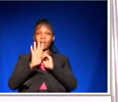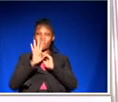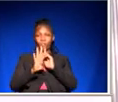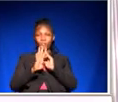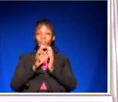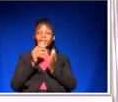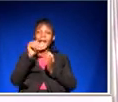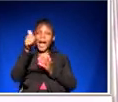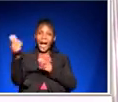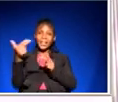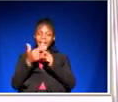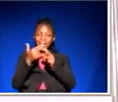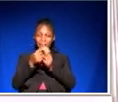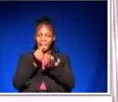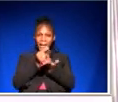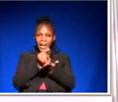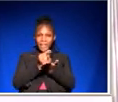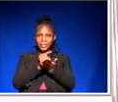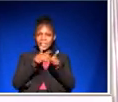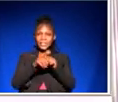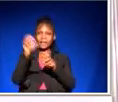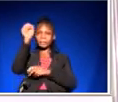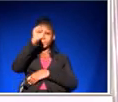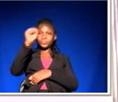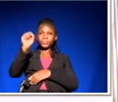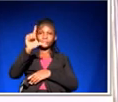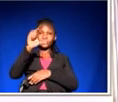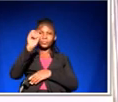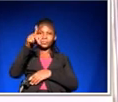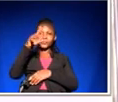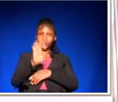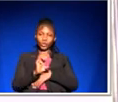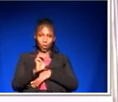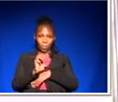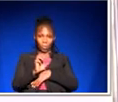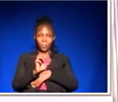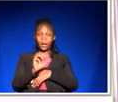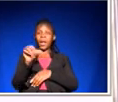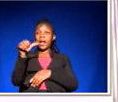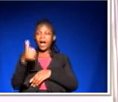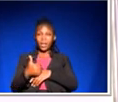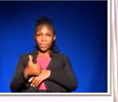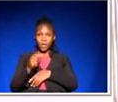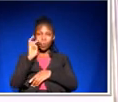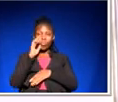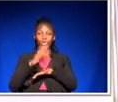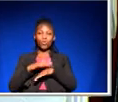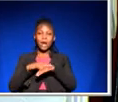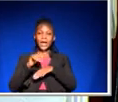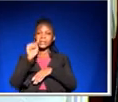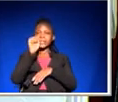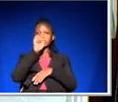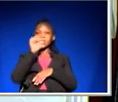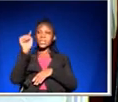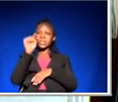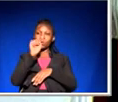known as the slope. Now next, we are going to look at the equation of